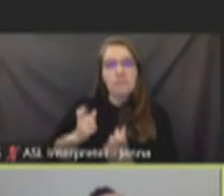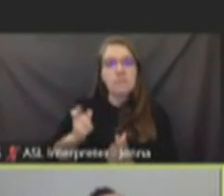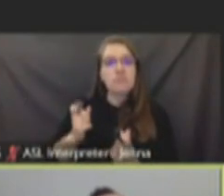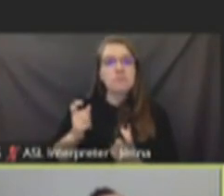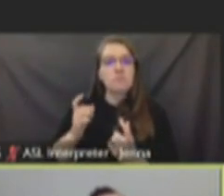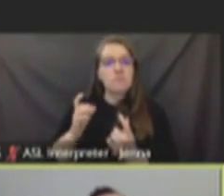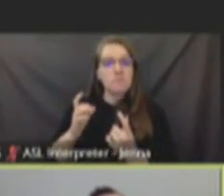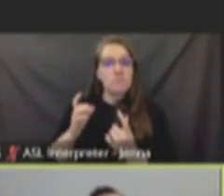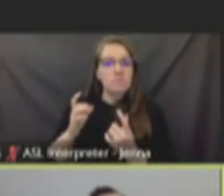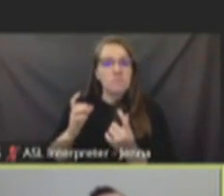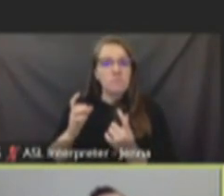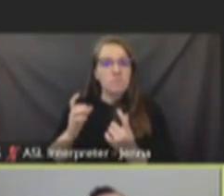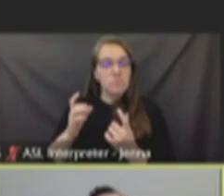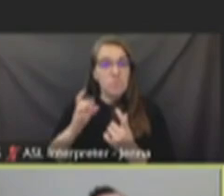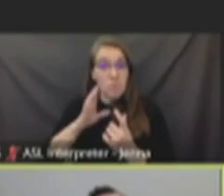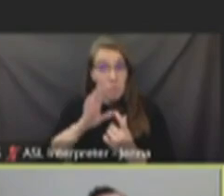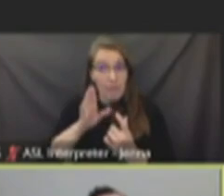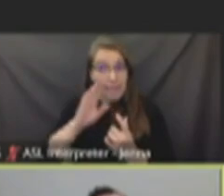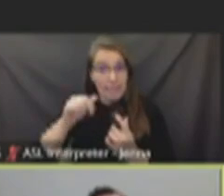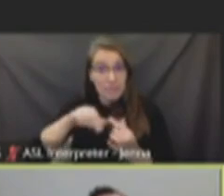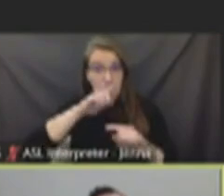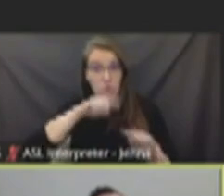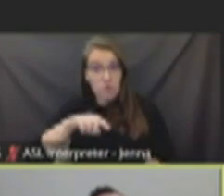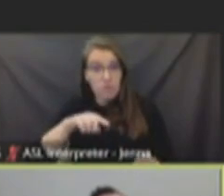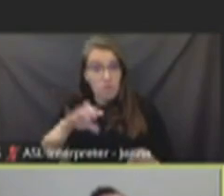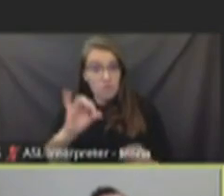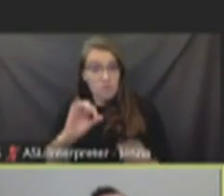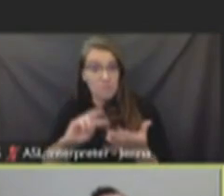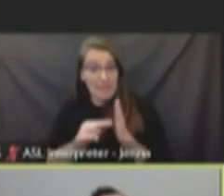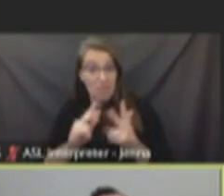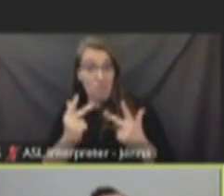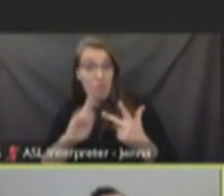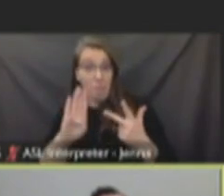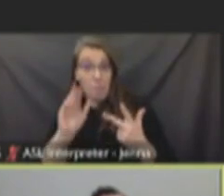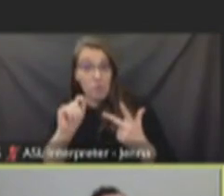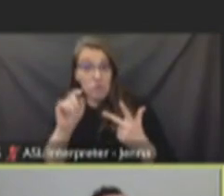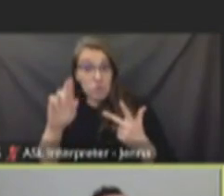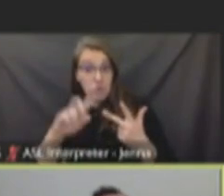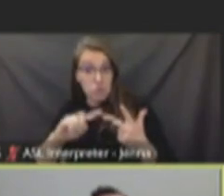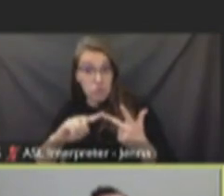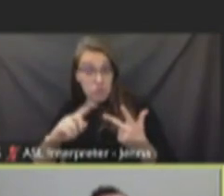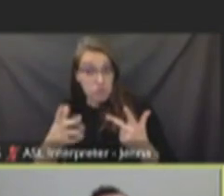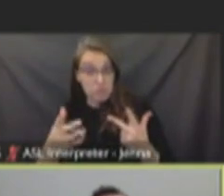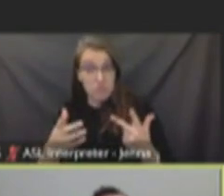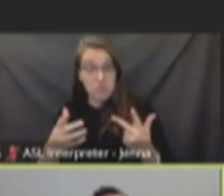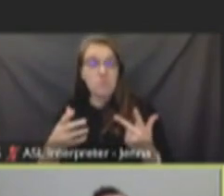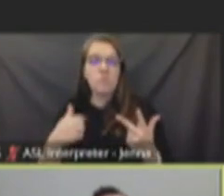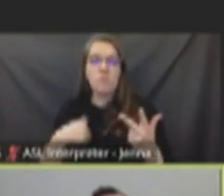extending the order to cover booster doses, which we anticipate